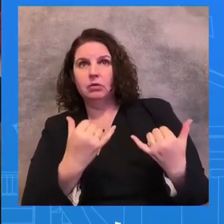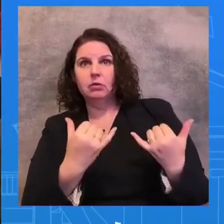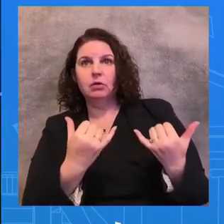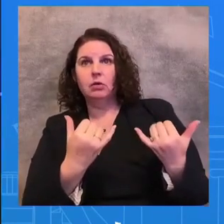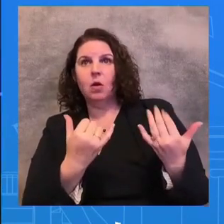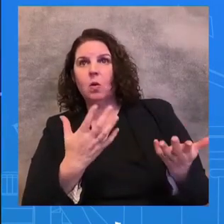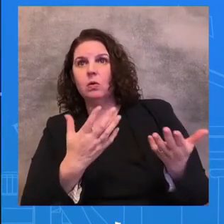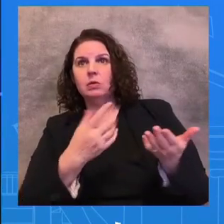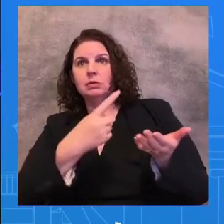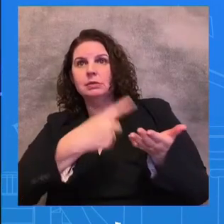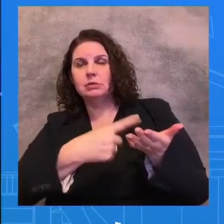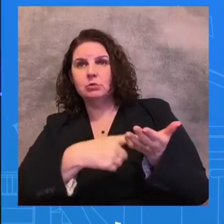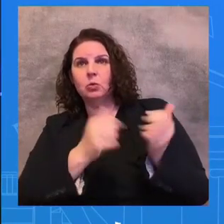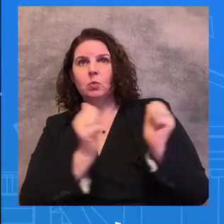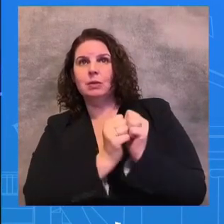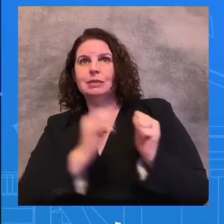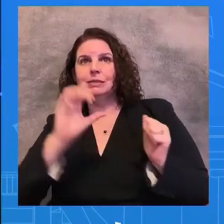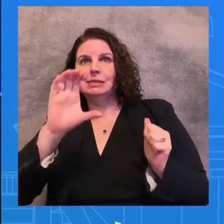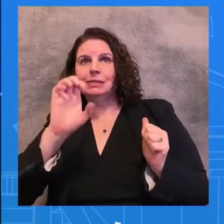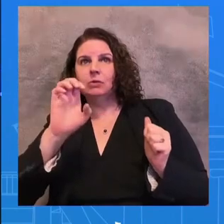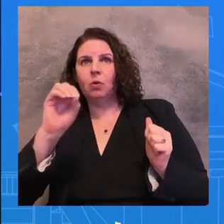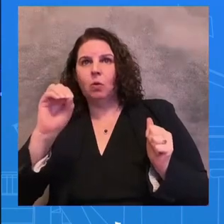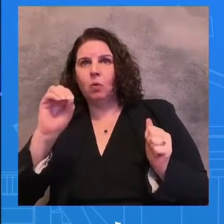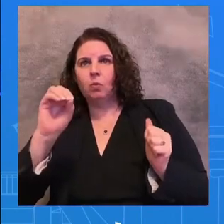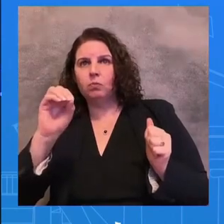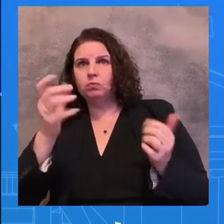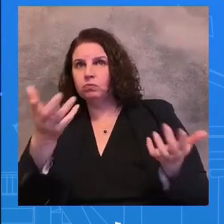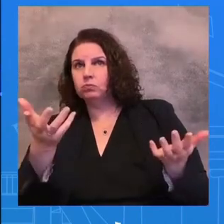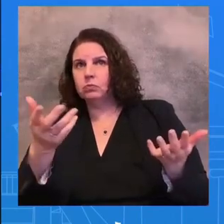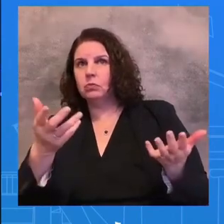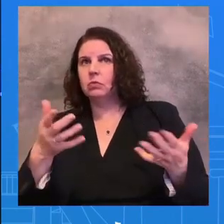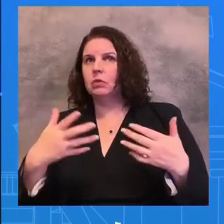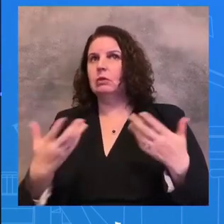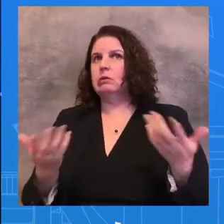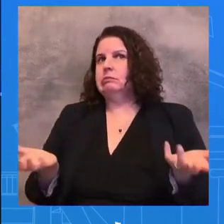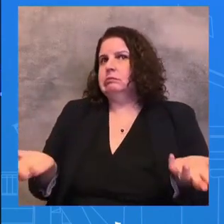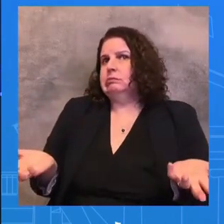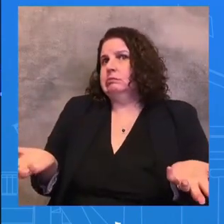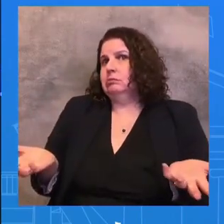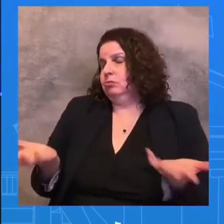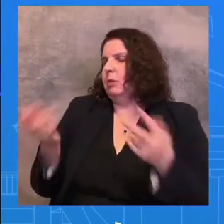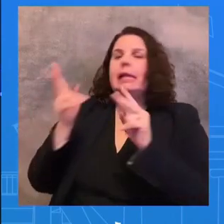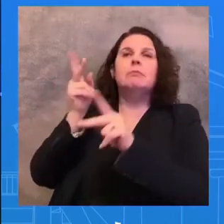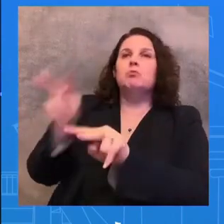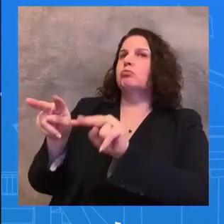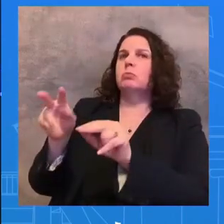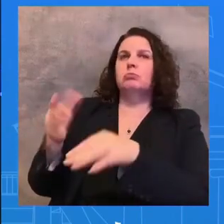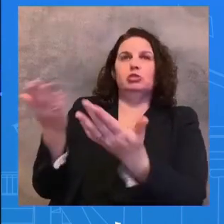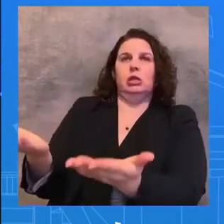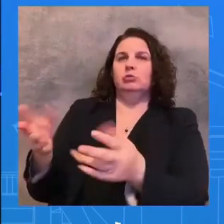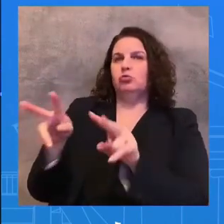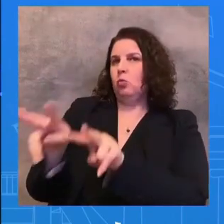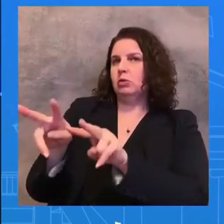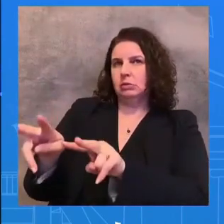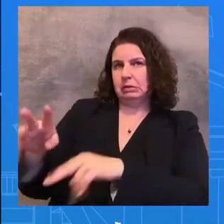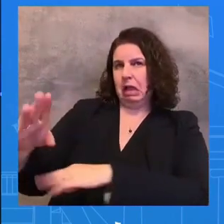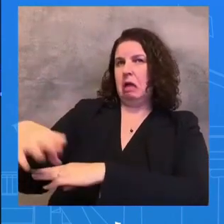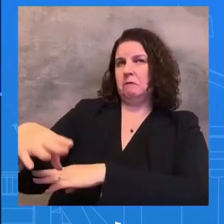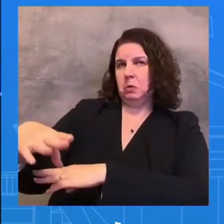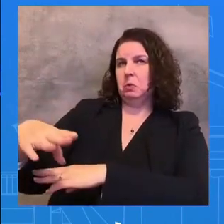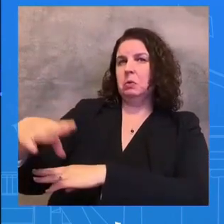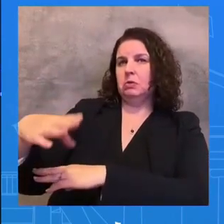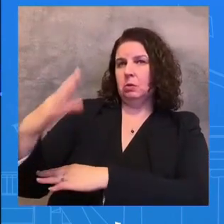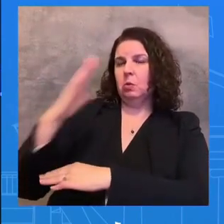I would just say stay tuned. If they're not made later today, they'll be made tomorrow morning. So it'll be one of the two, and you'll have them soon enough. Yeah. Thank